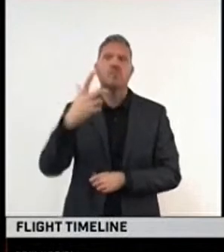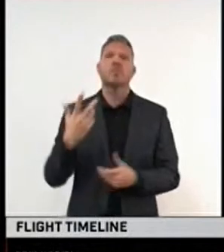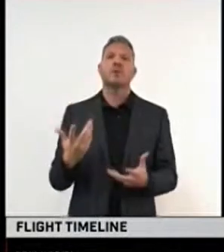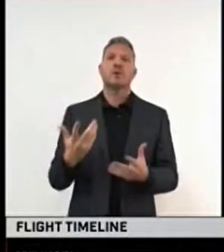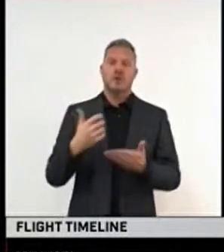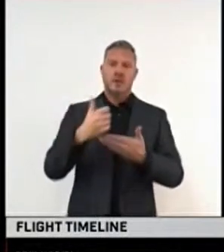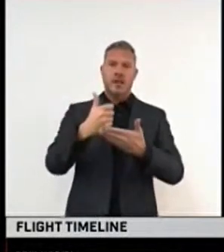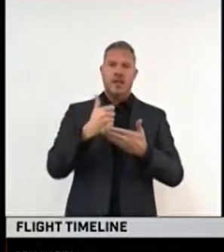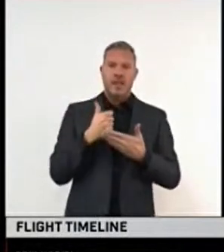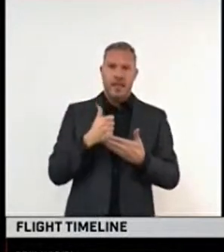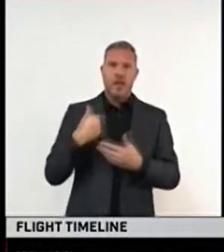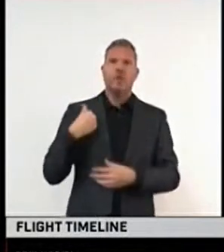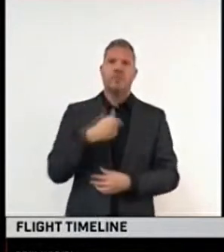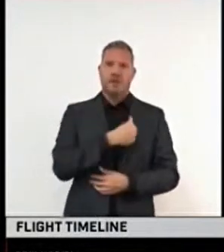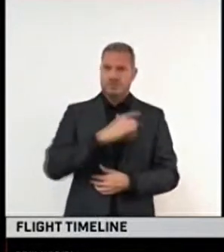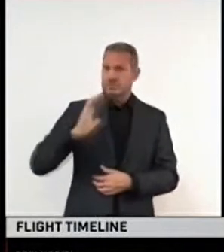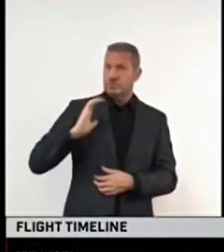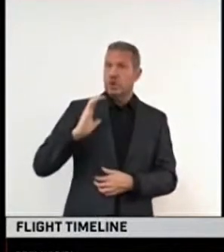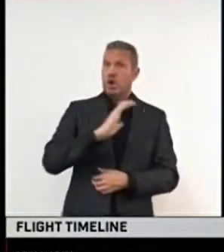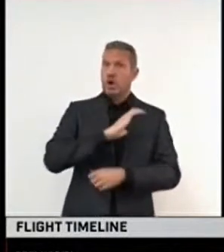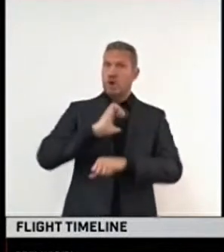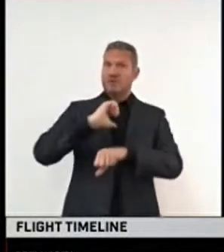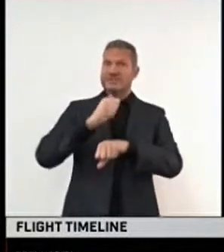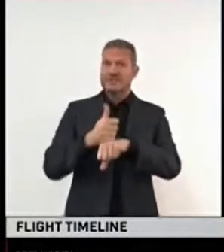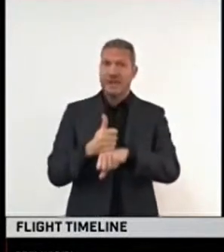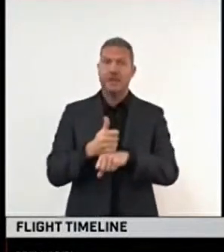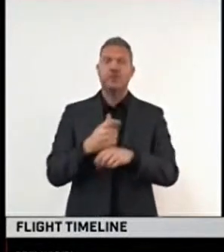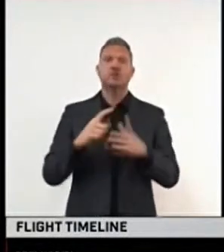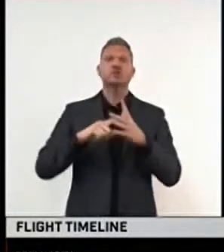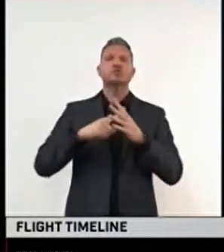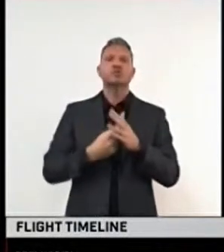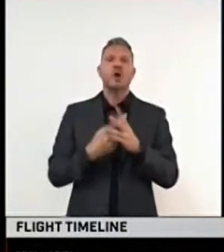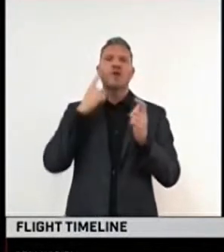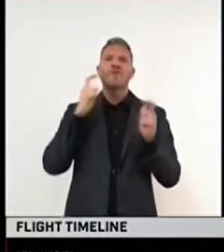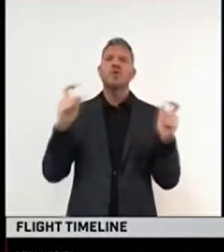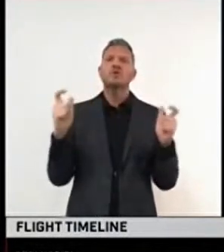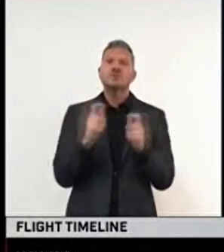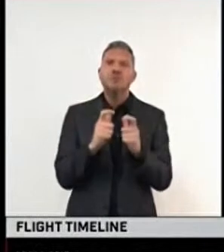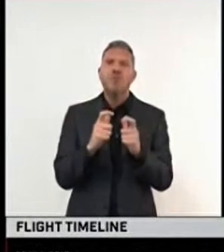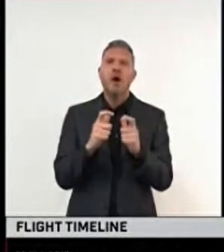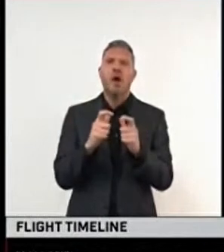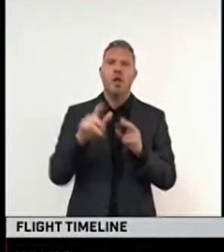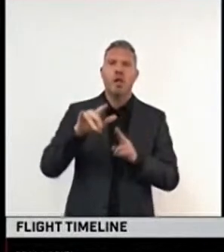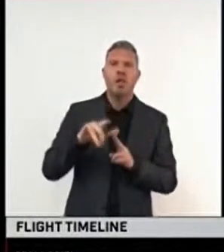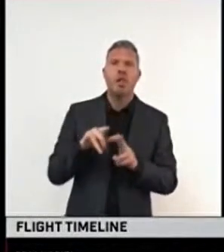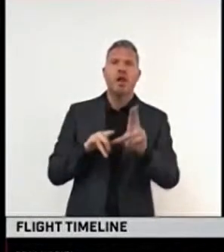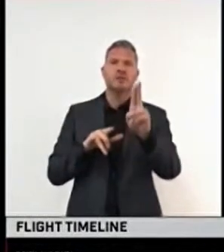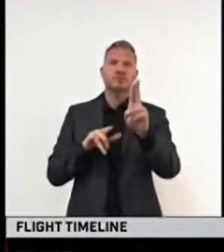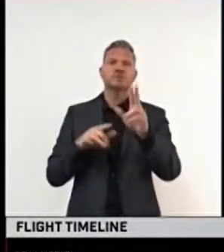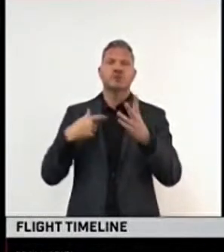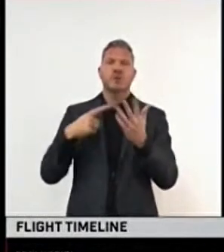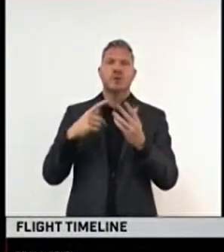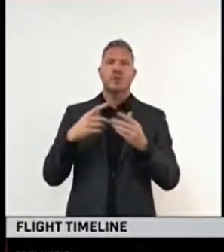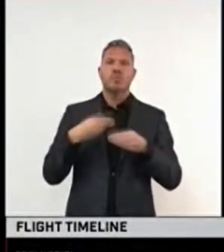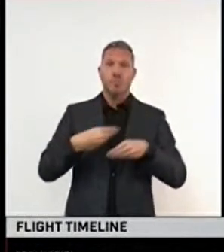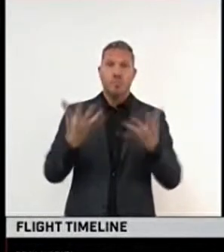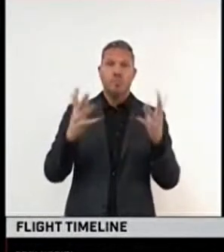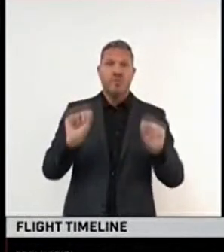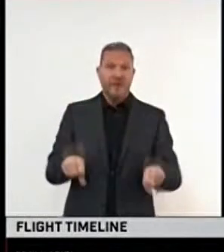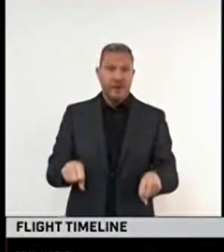help a venture class launch, small launch providers with using commercial practices to come and be